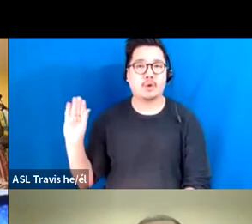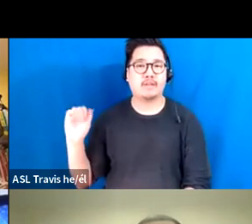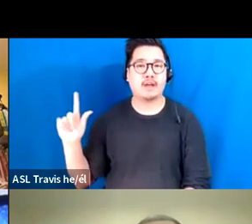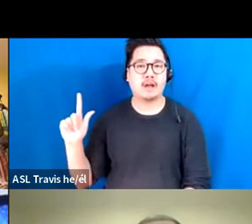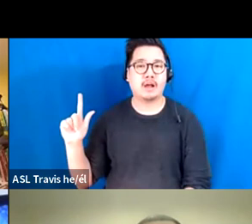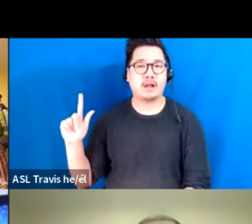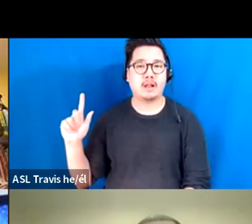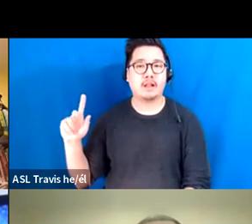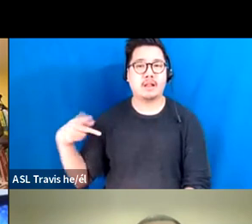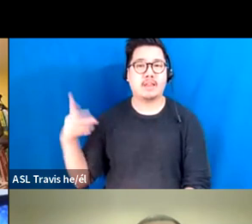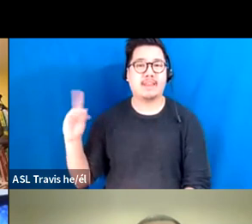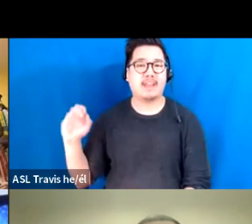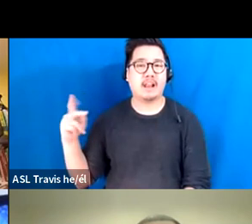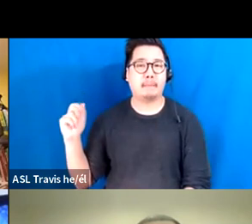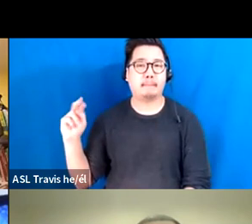garcia